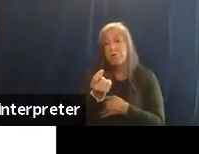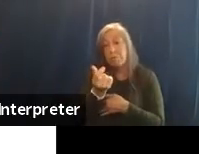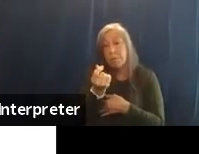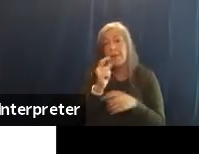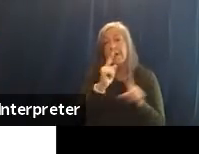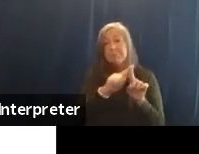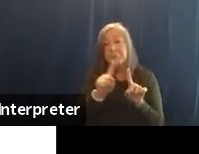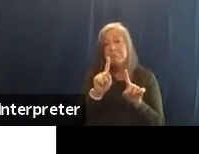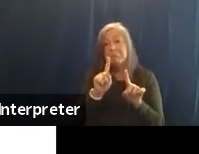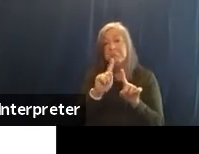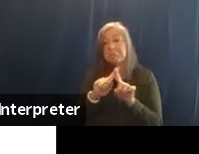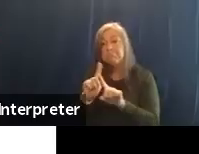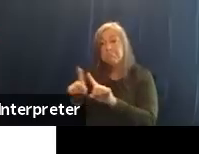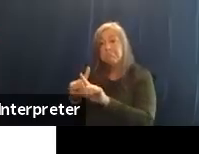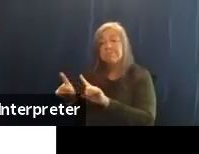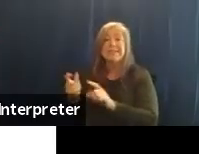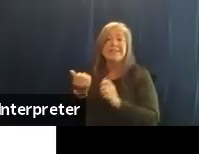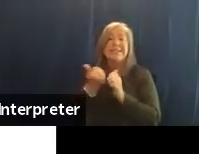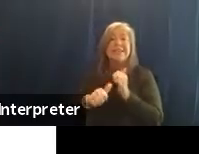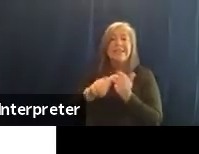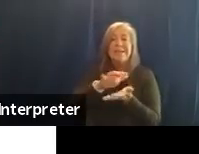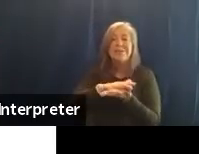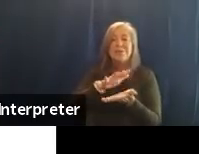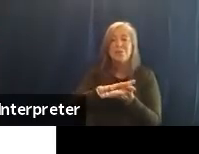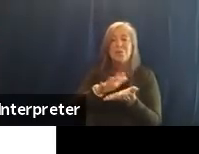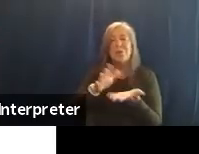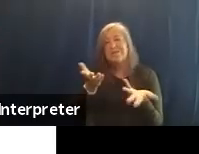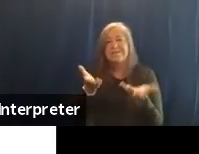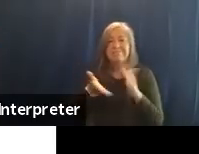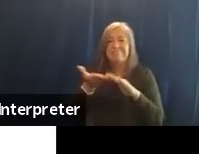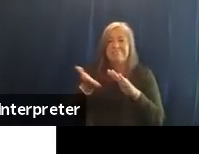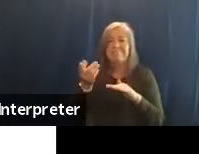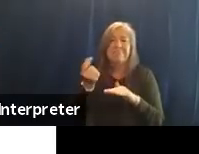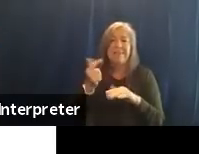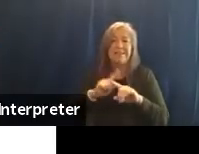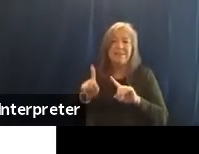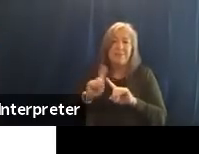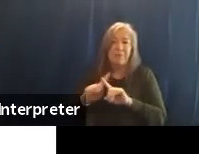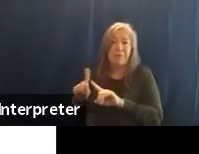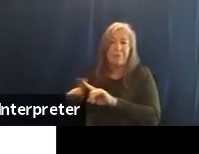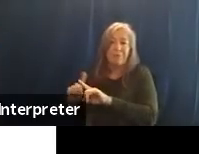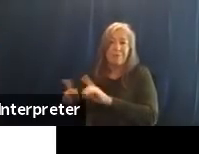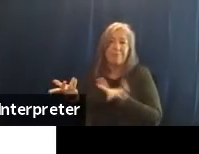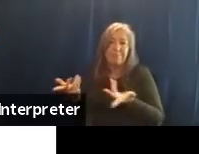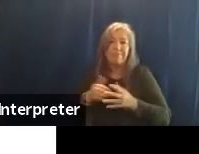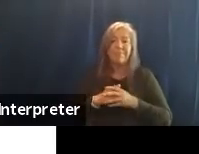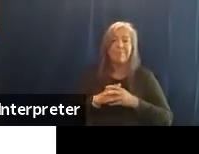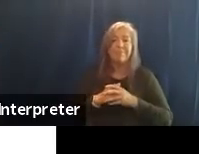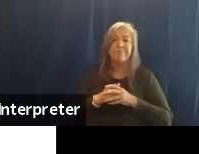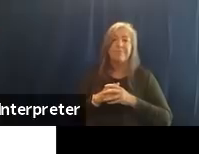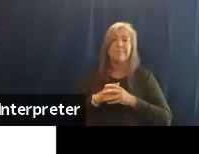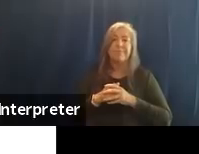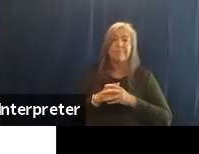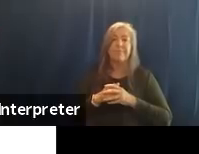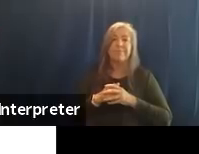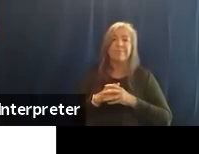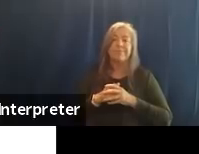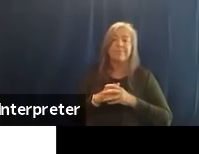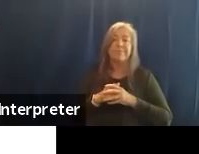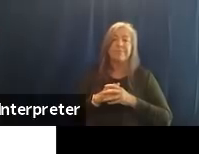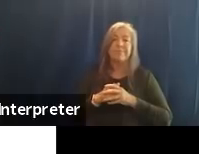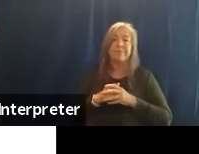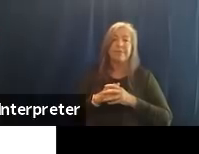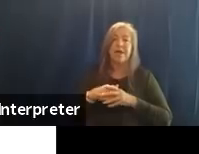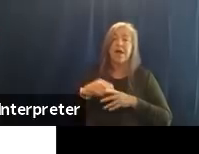and custodial staff have worked together to identify where those key areas are. In the secondary schools, of course, the lunch lines are going to be a